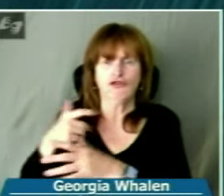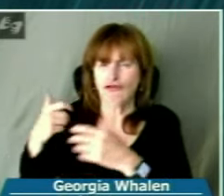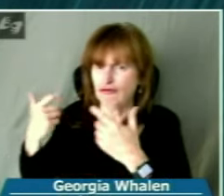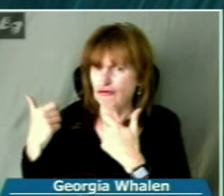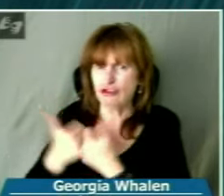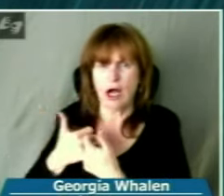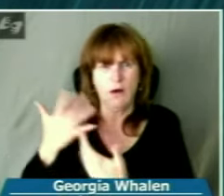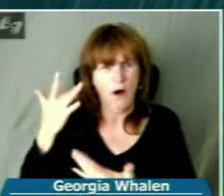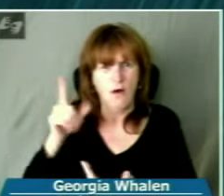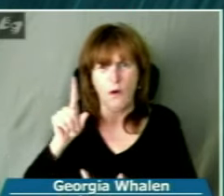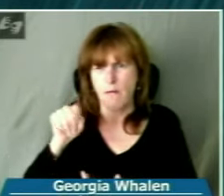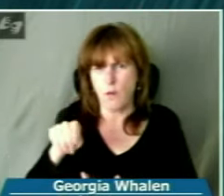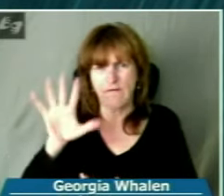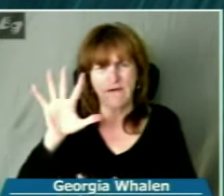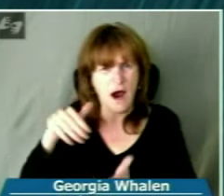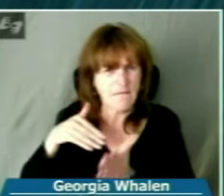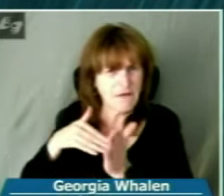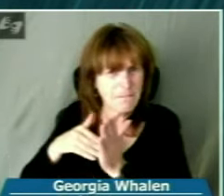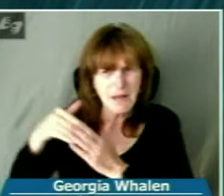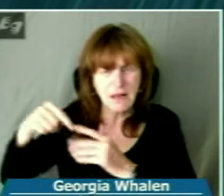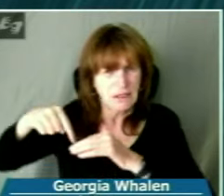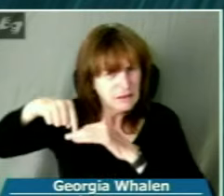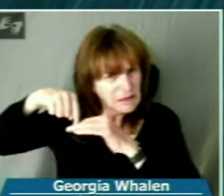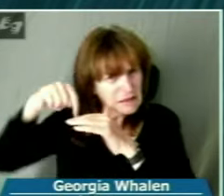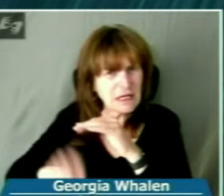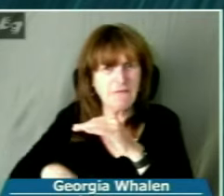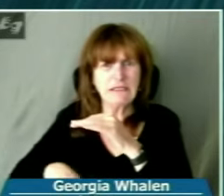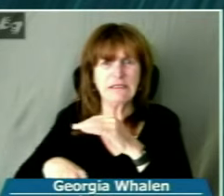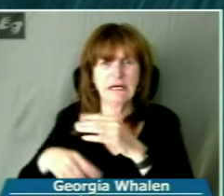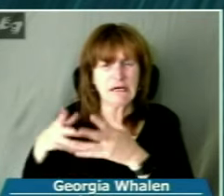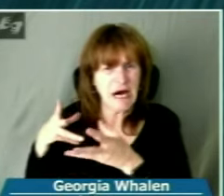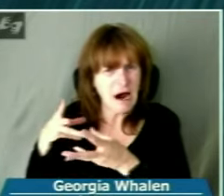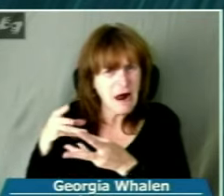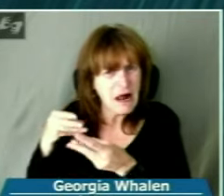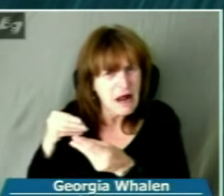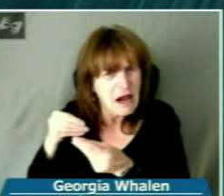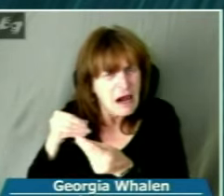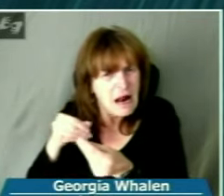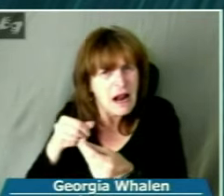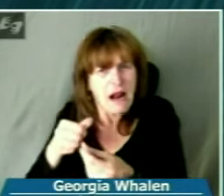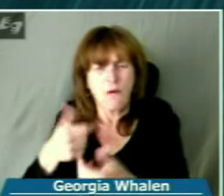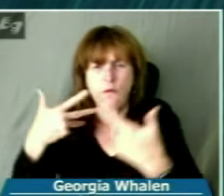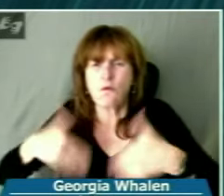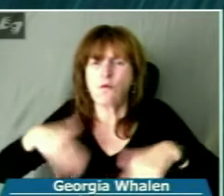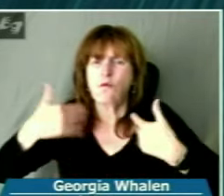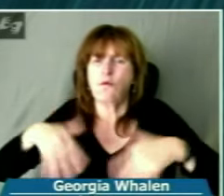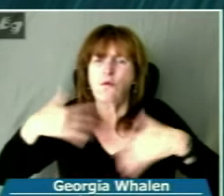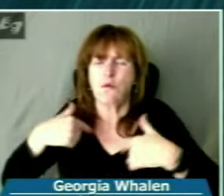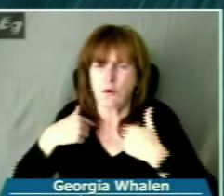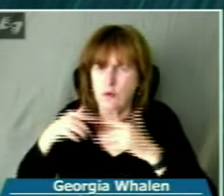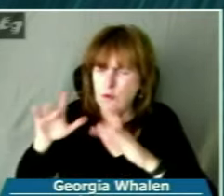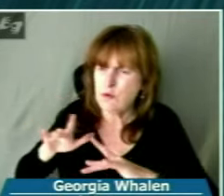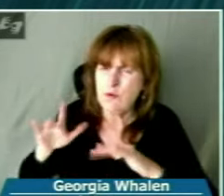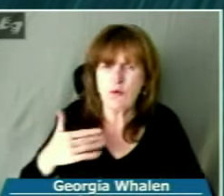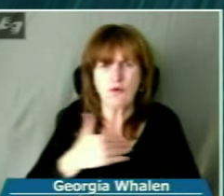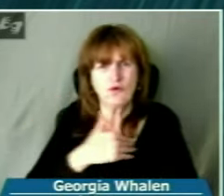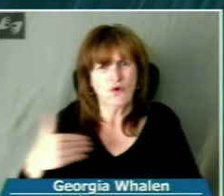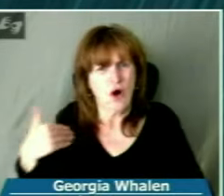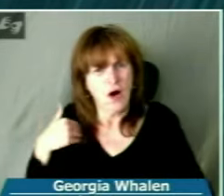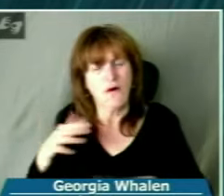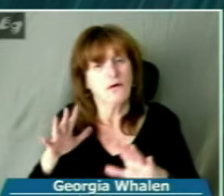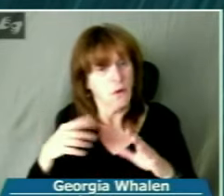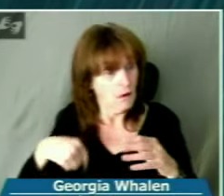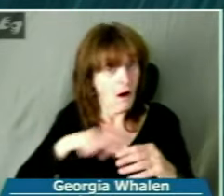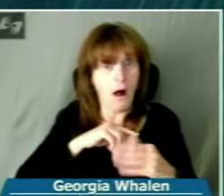$1.5 billion potentially in lost revenues and added expenses relative to the COVID event. And certainly those kind of numbers and numbers